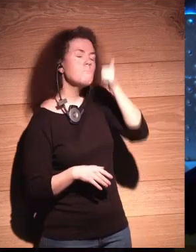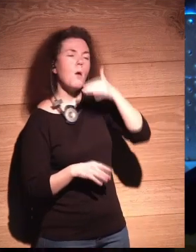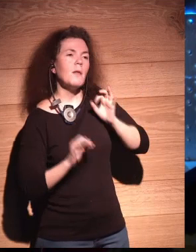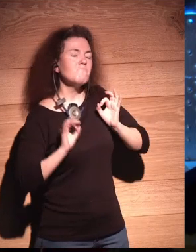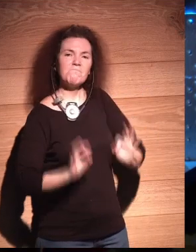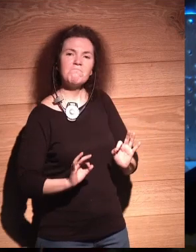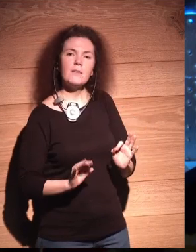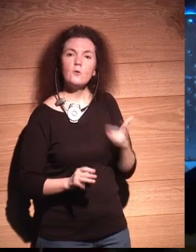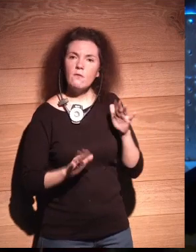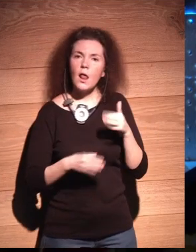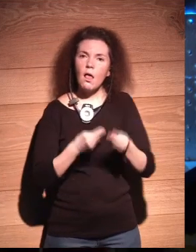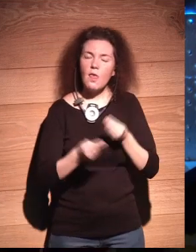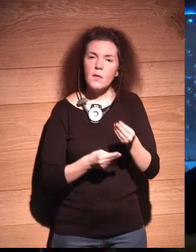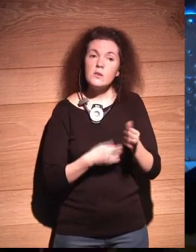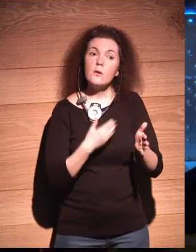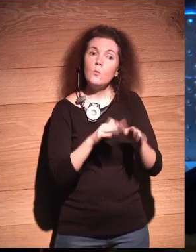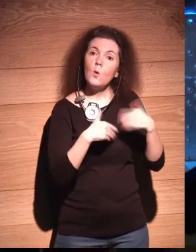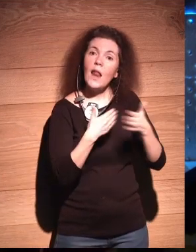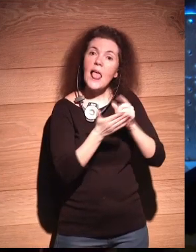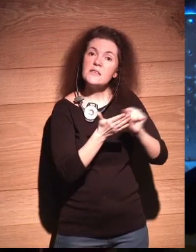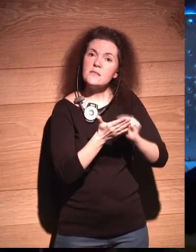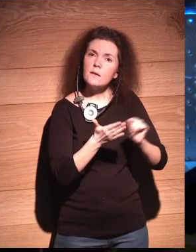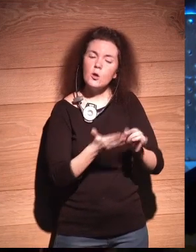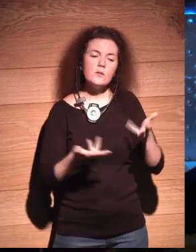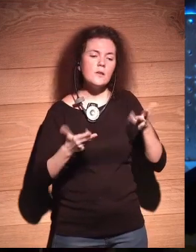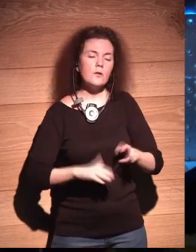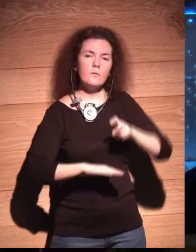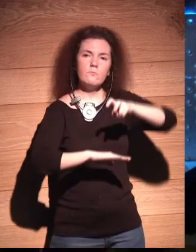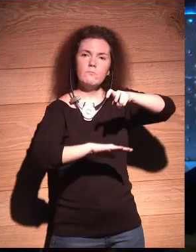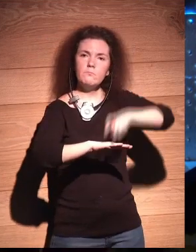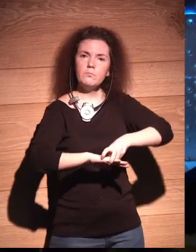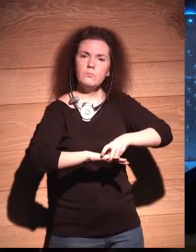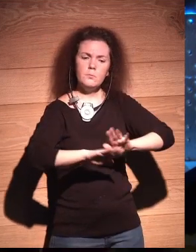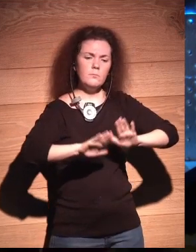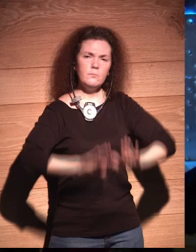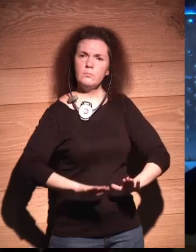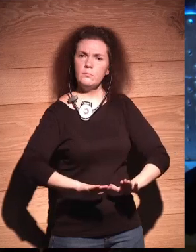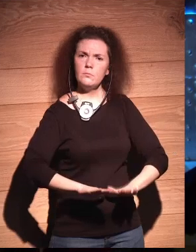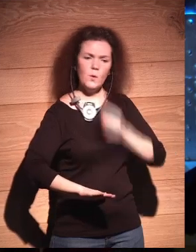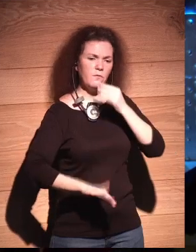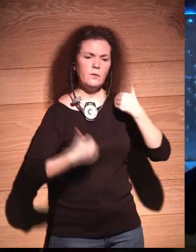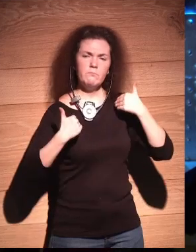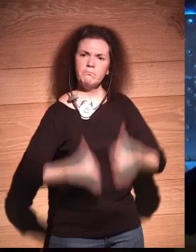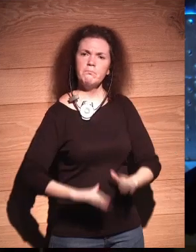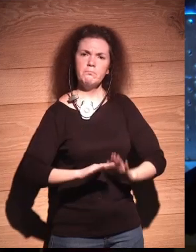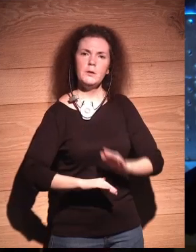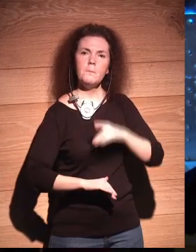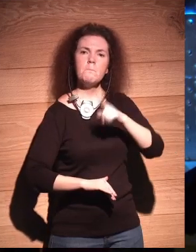and he wrote about it, and he sat very still for months. And his image was beamed